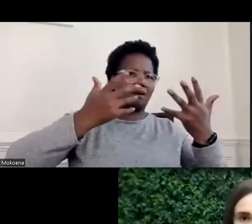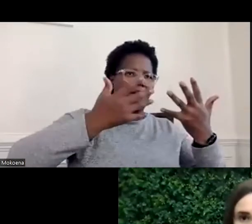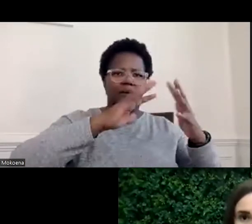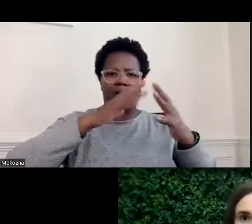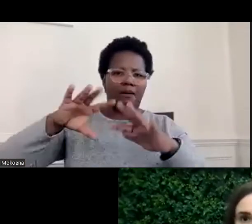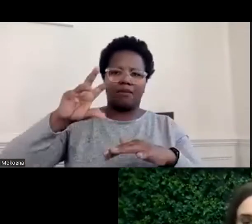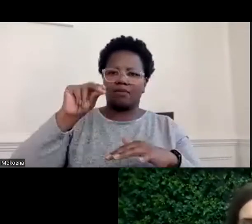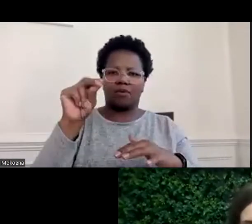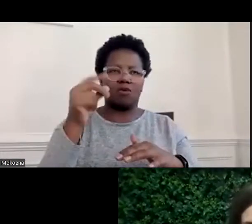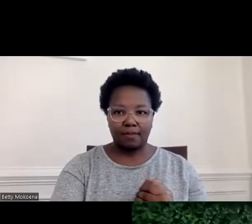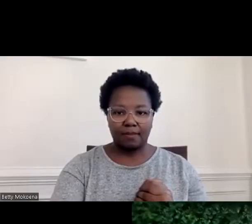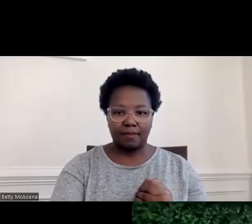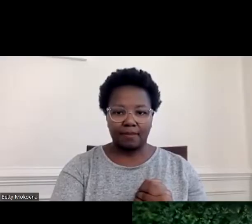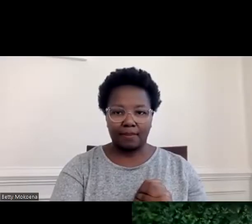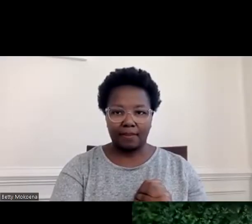that they want.